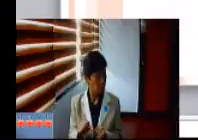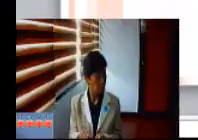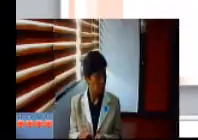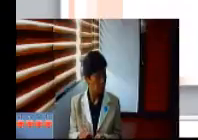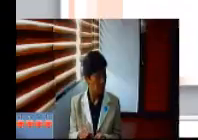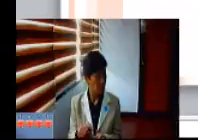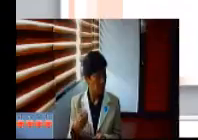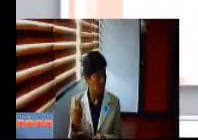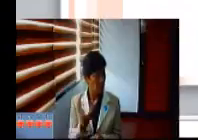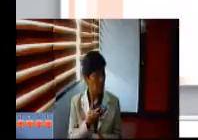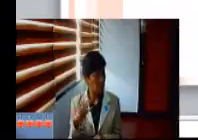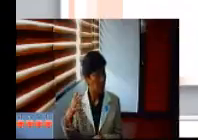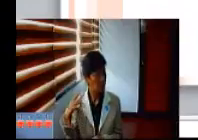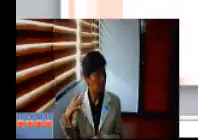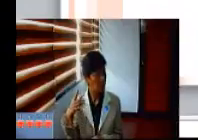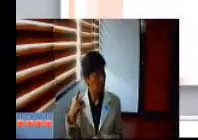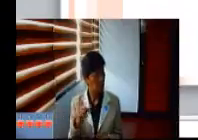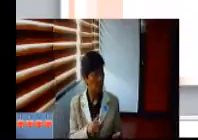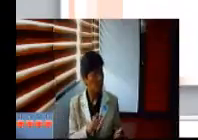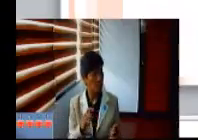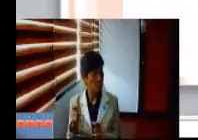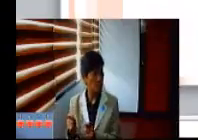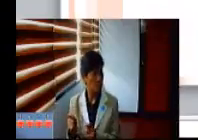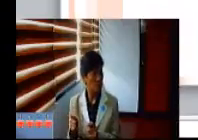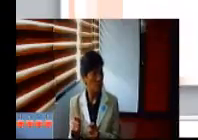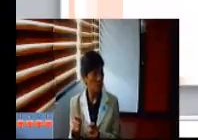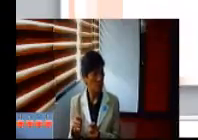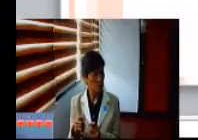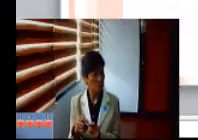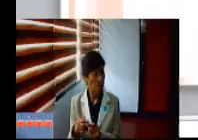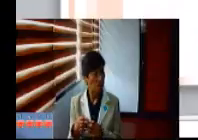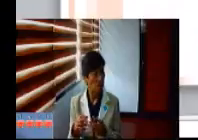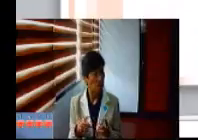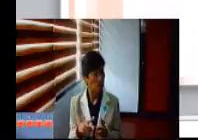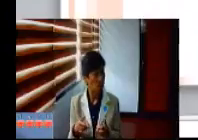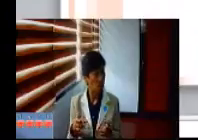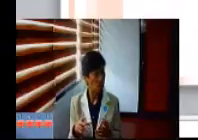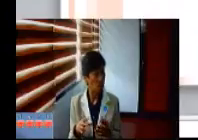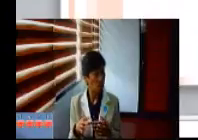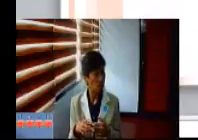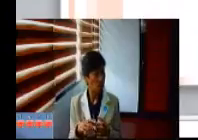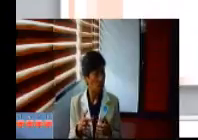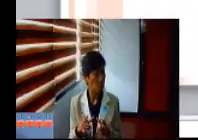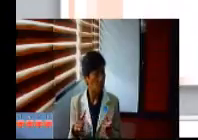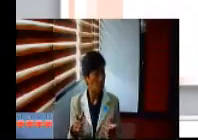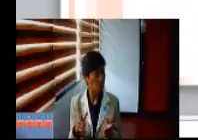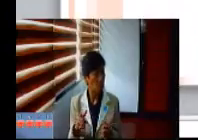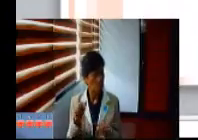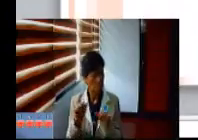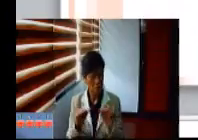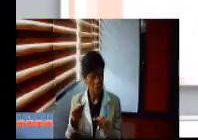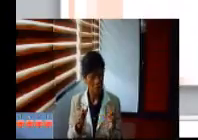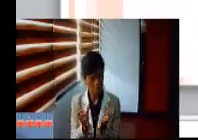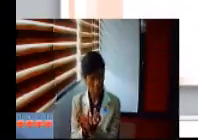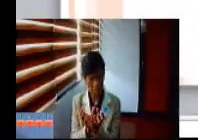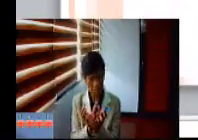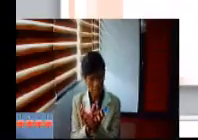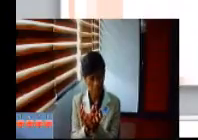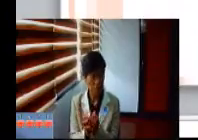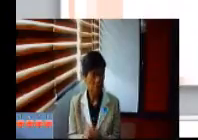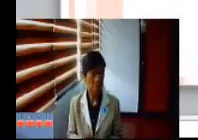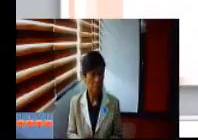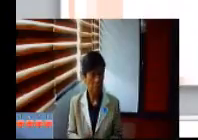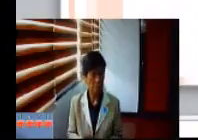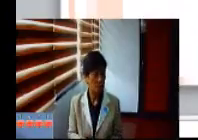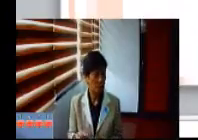waiting for the fund transfer to do an extensive vulnerability assessment of the communities, the